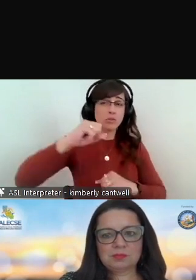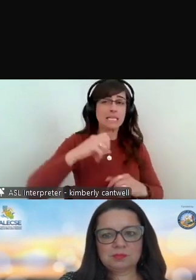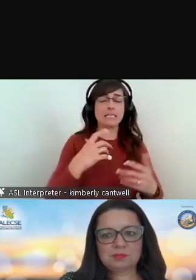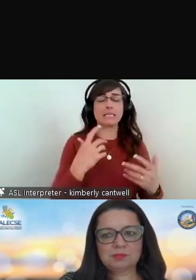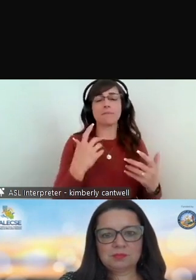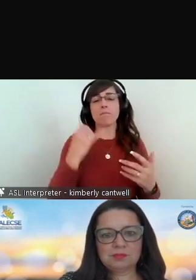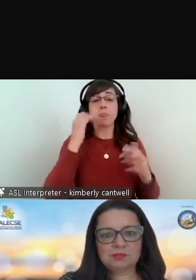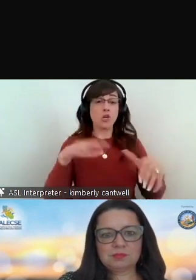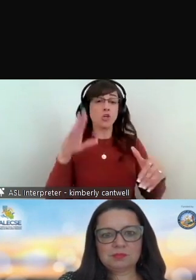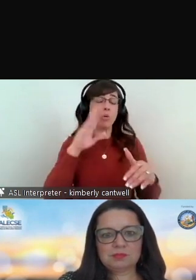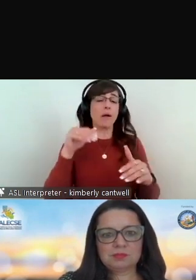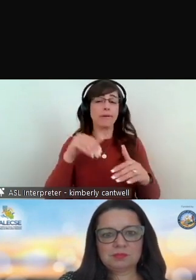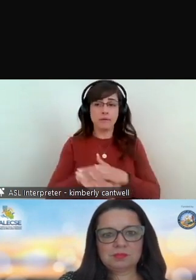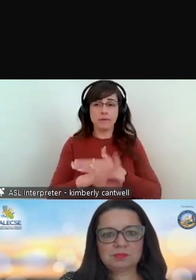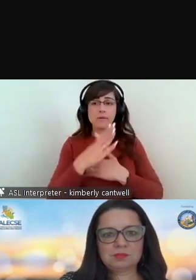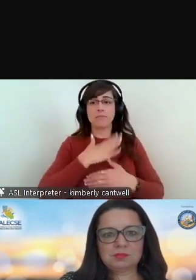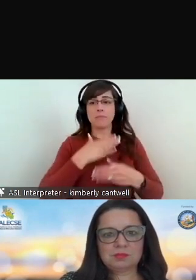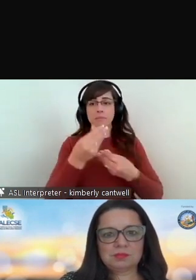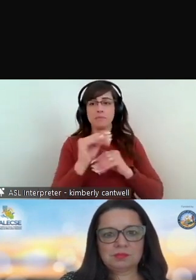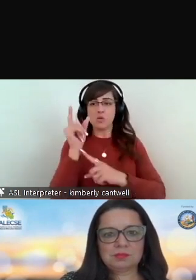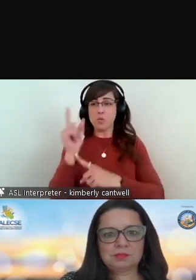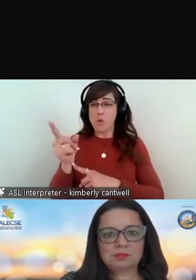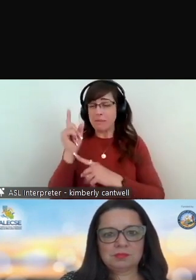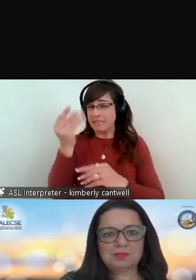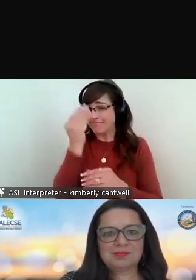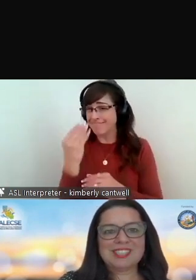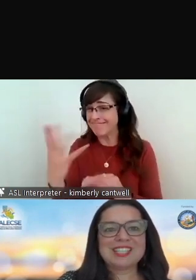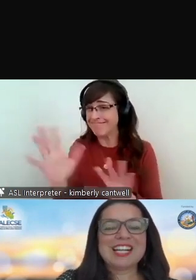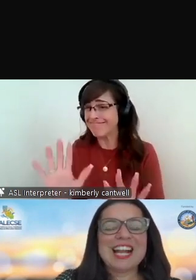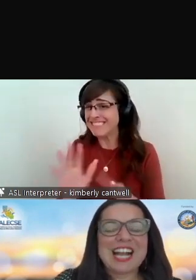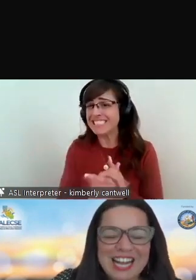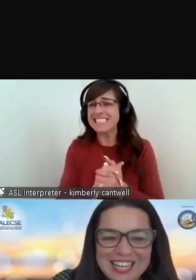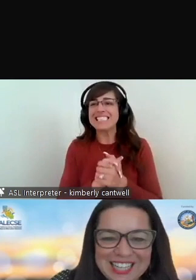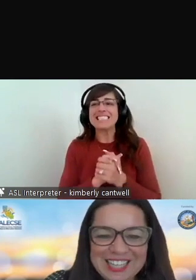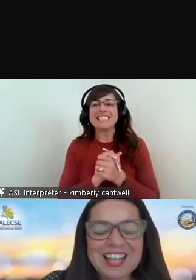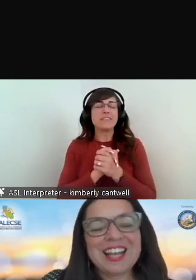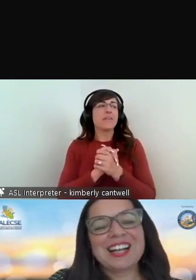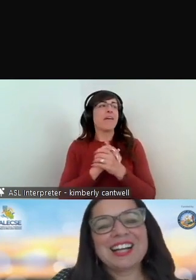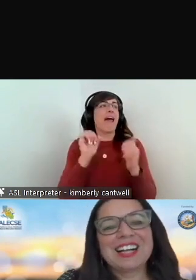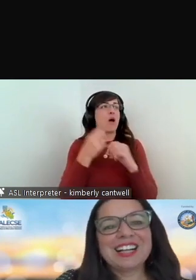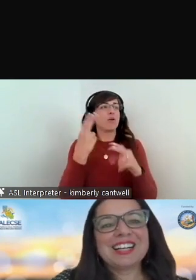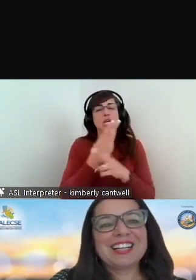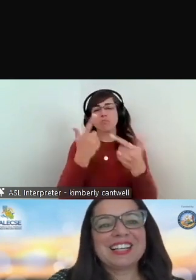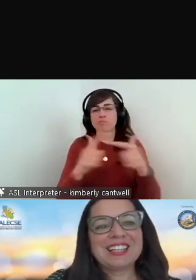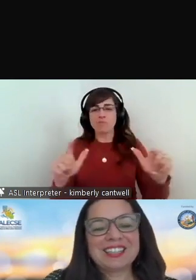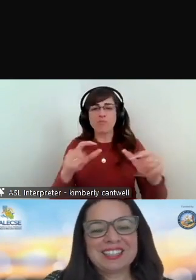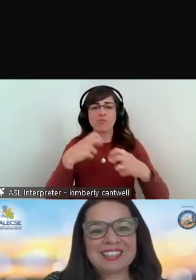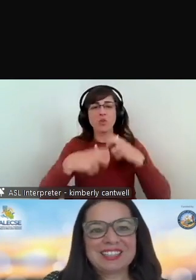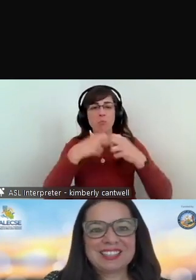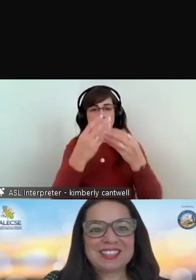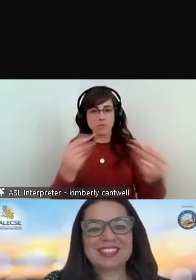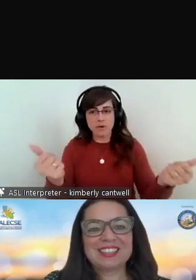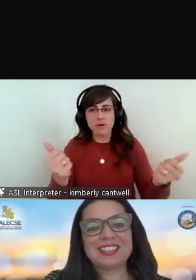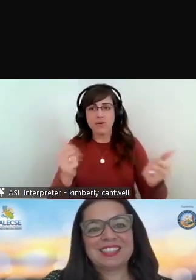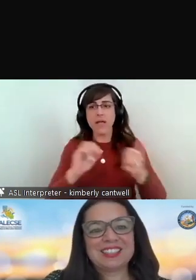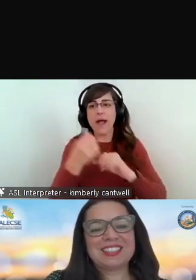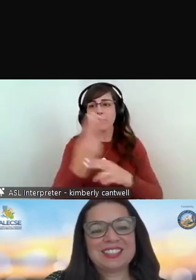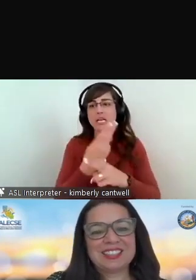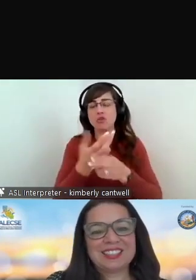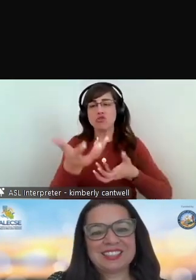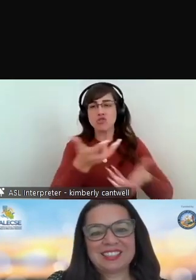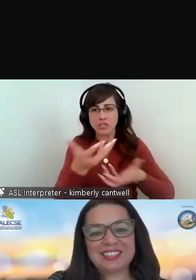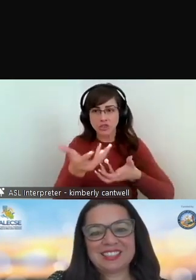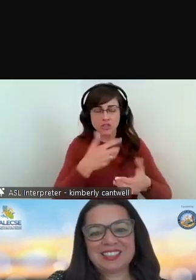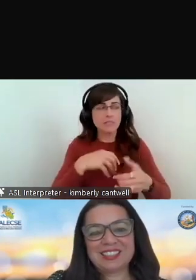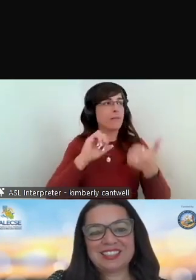A child is gonna walk into my office in 1 minute, by the way. How they use language to problem solve, how they use